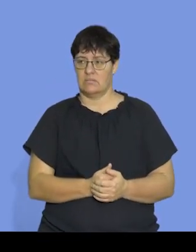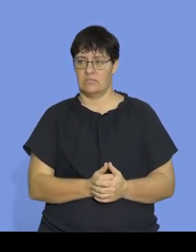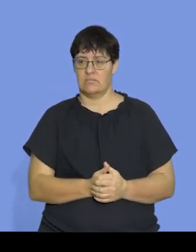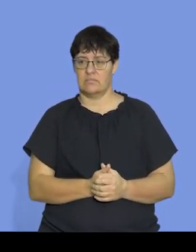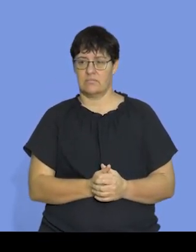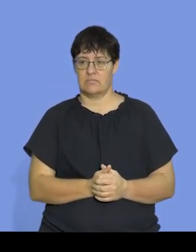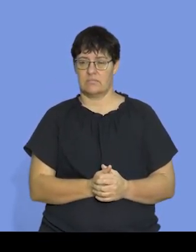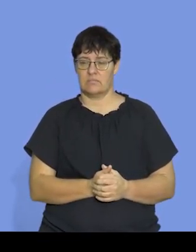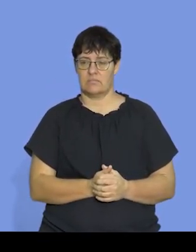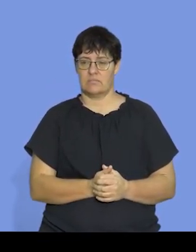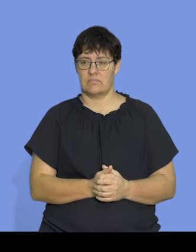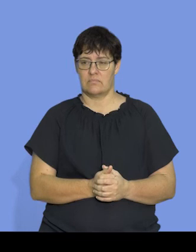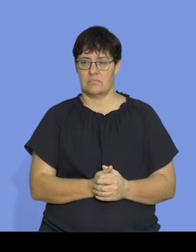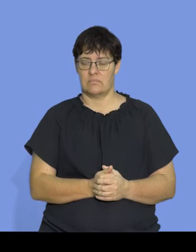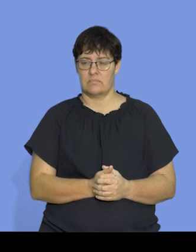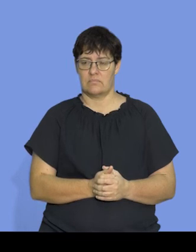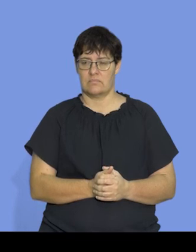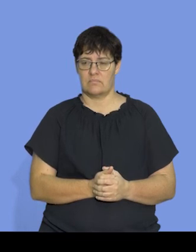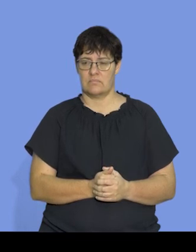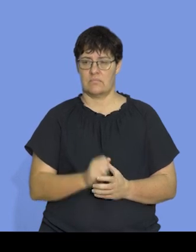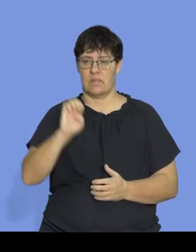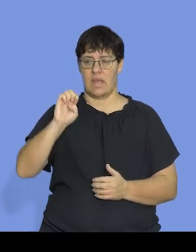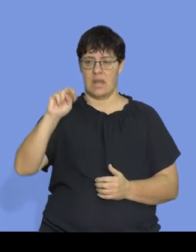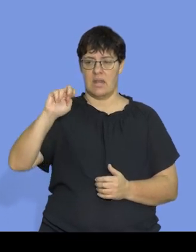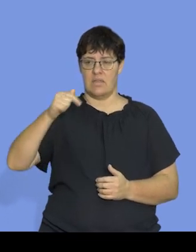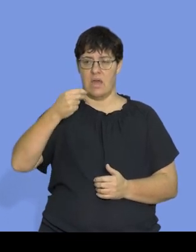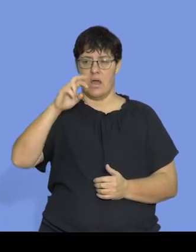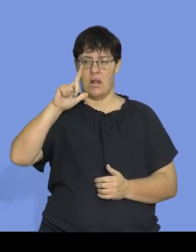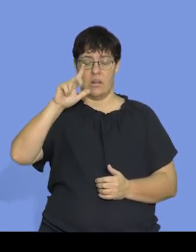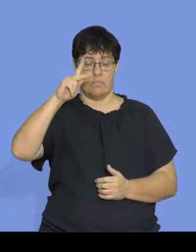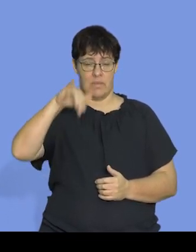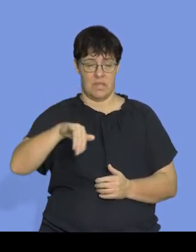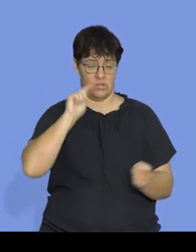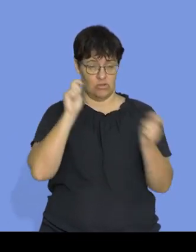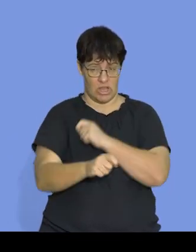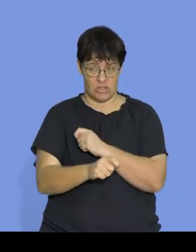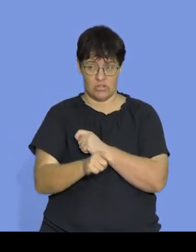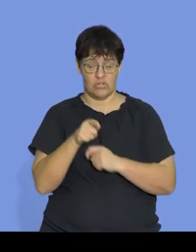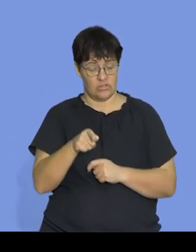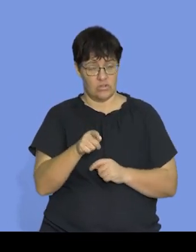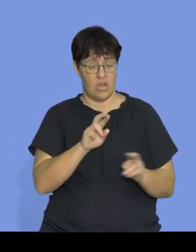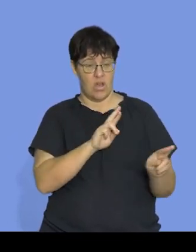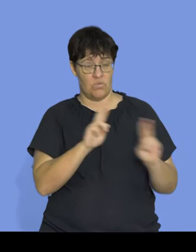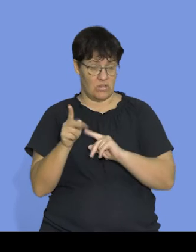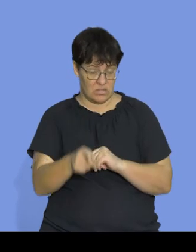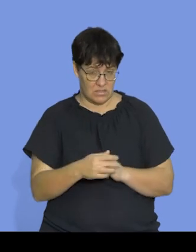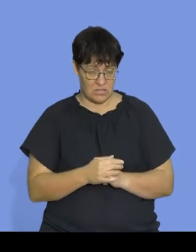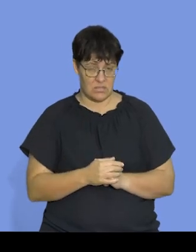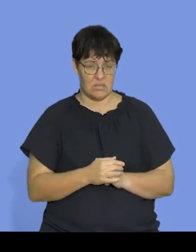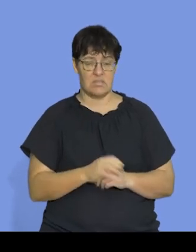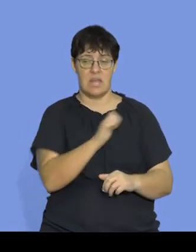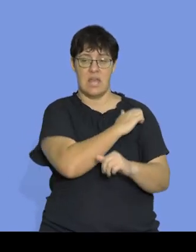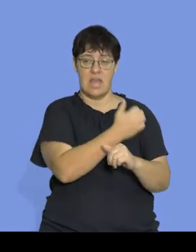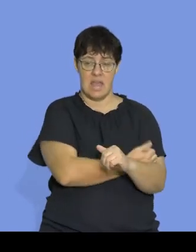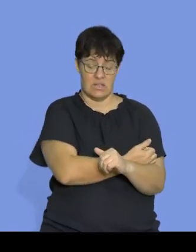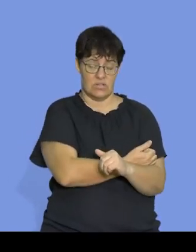concerned. Okay, and then the enthalpy change of the reaction. Enthalpy change of a reaction is energy of the